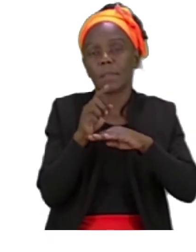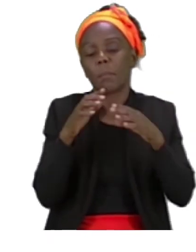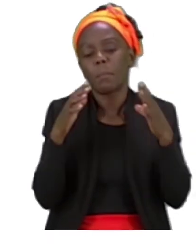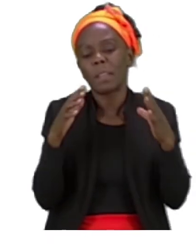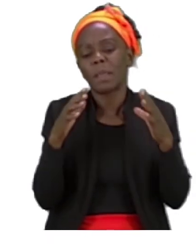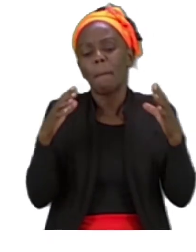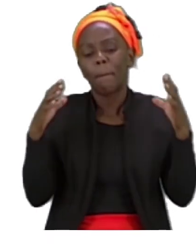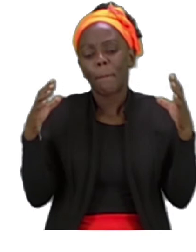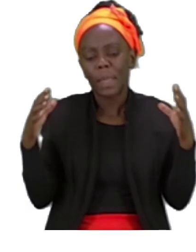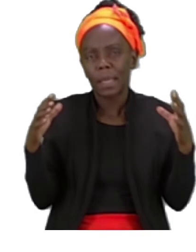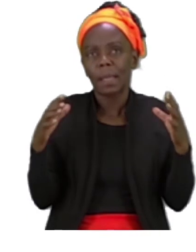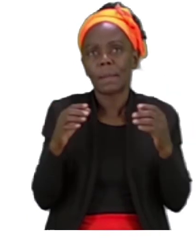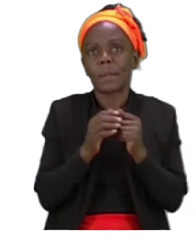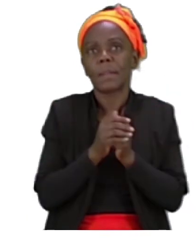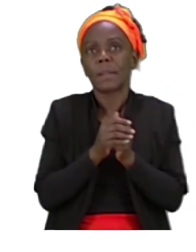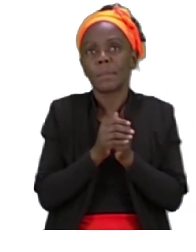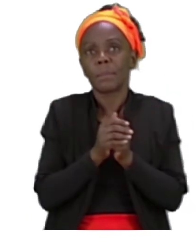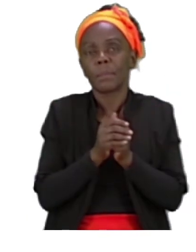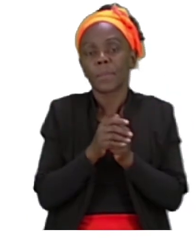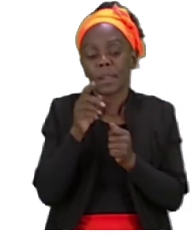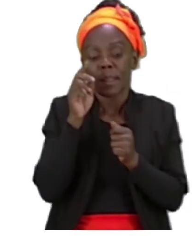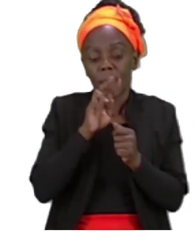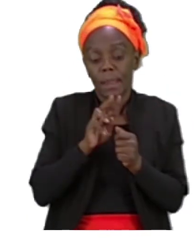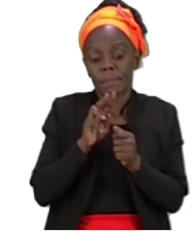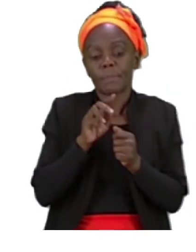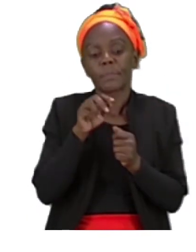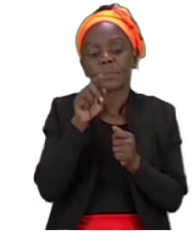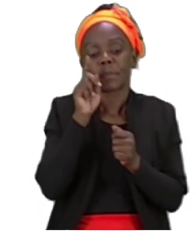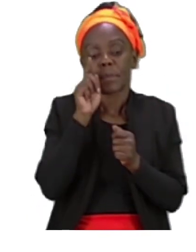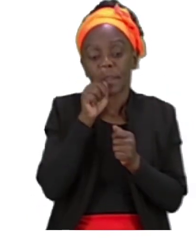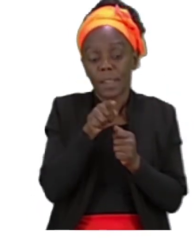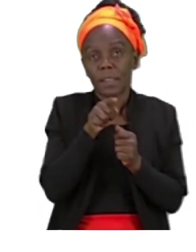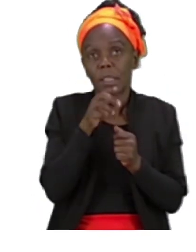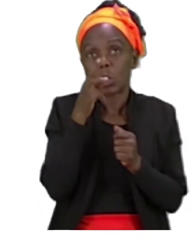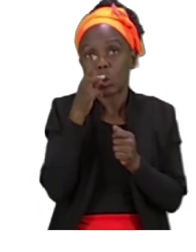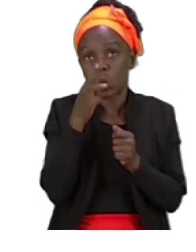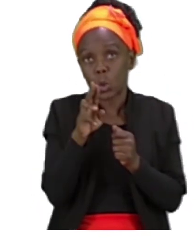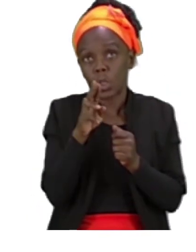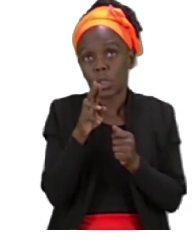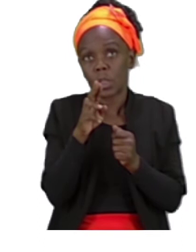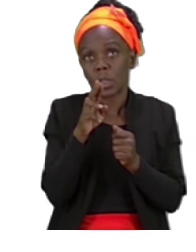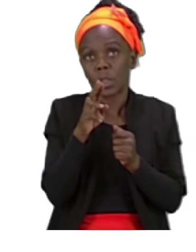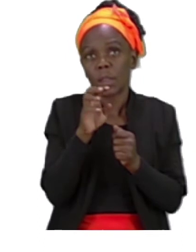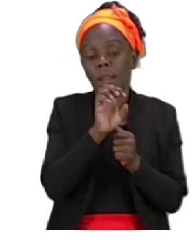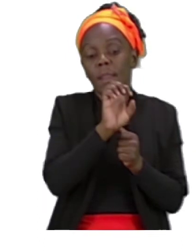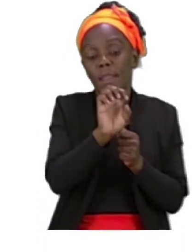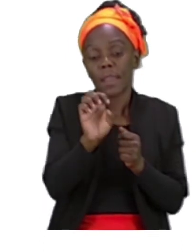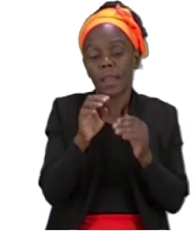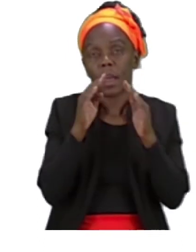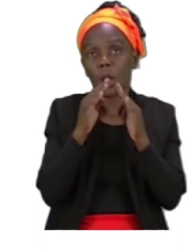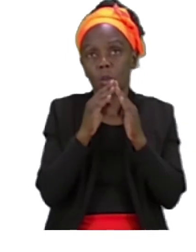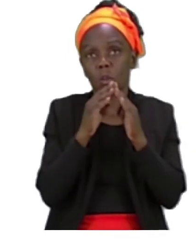Let's read it again. That's not their house. Dash is much